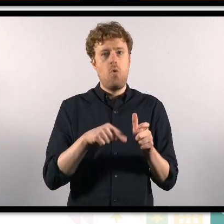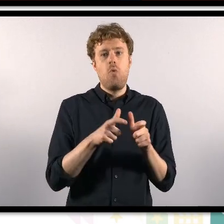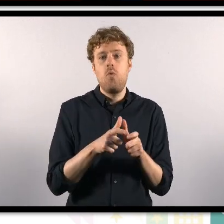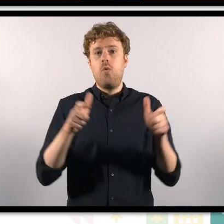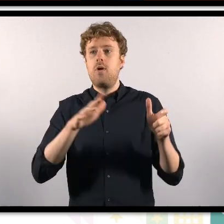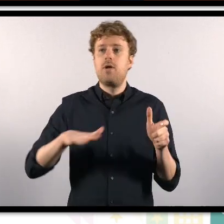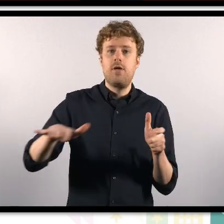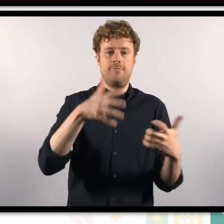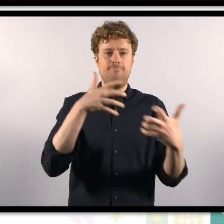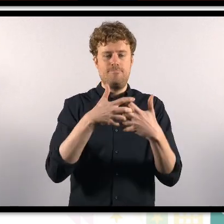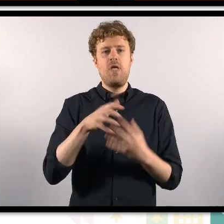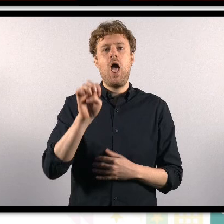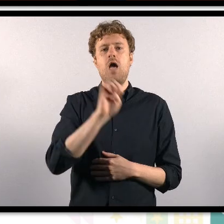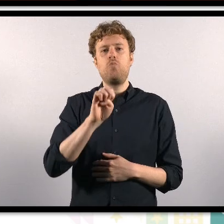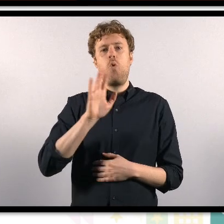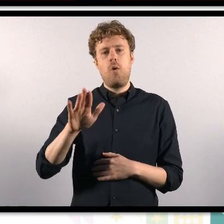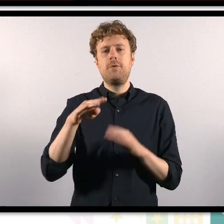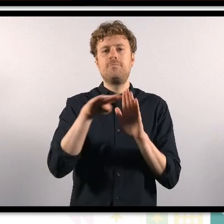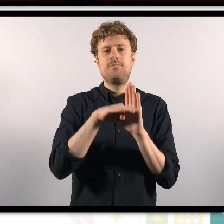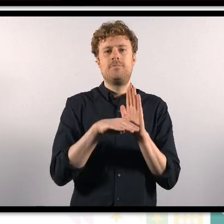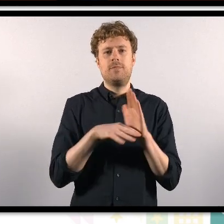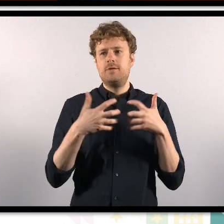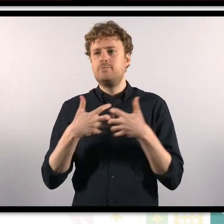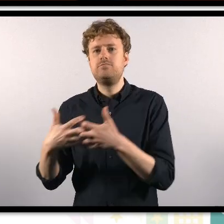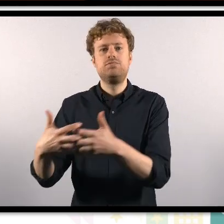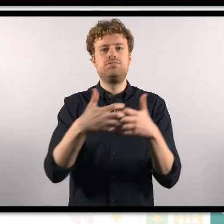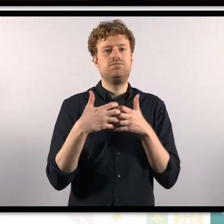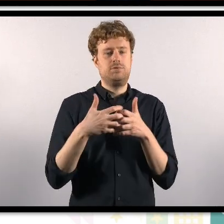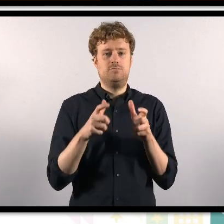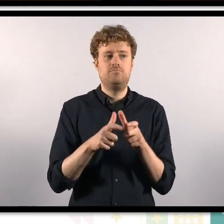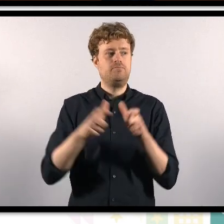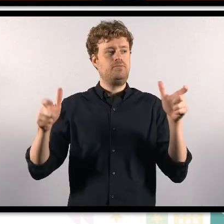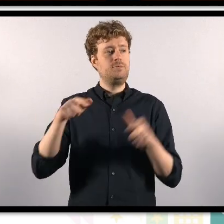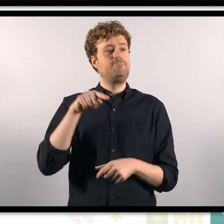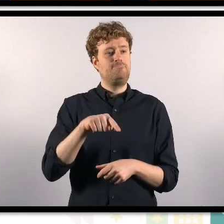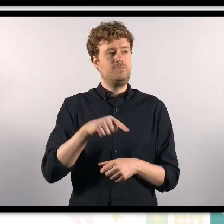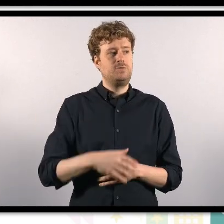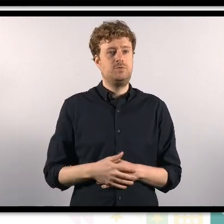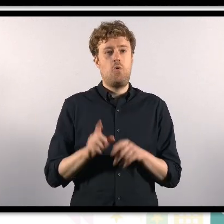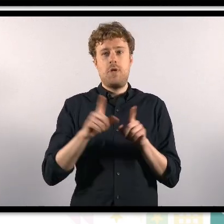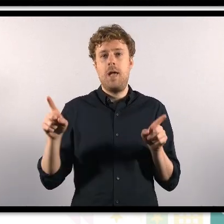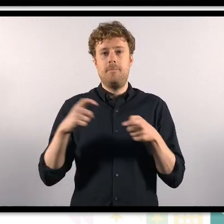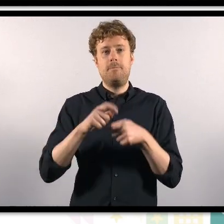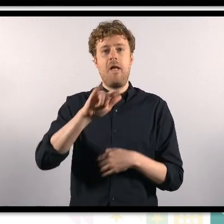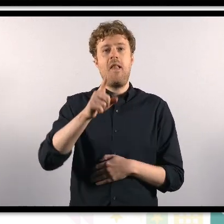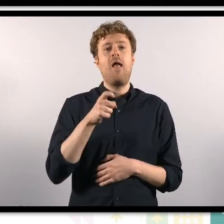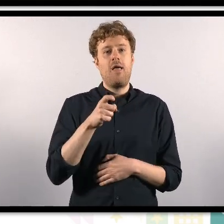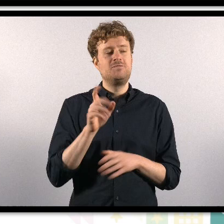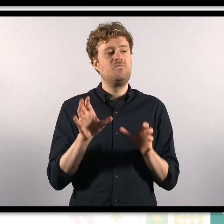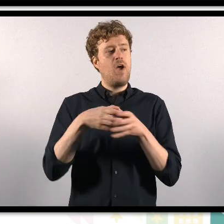together with our sister project, Silva. Thank you, Chris. Thank you for, it's an honor to stand upon